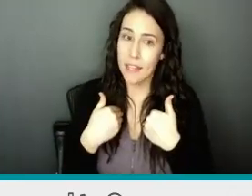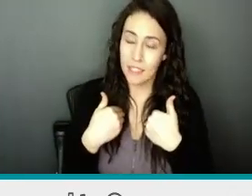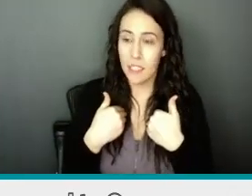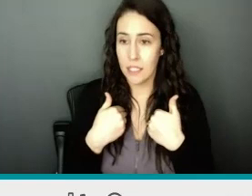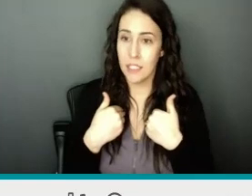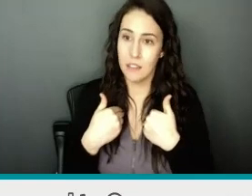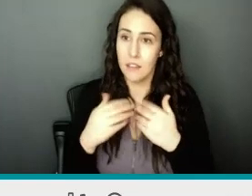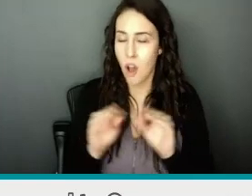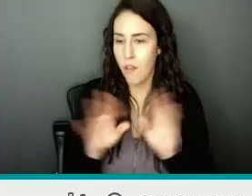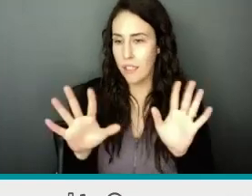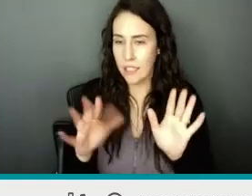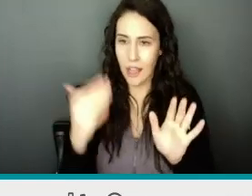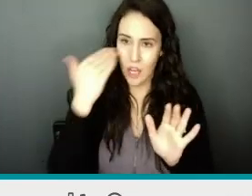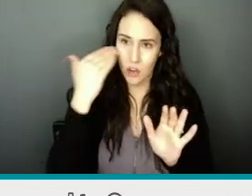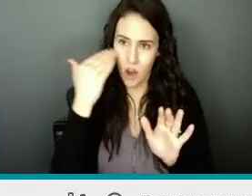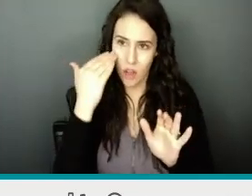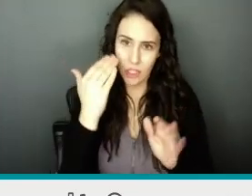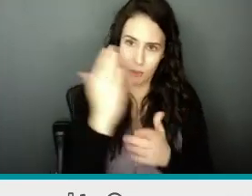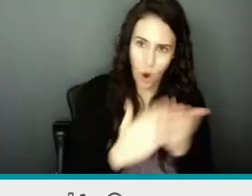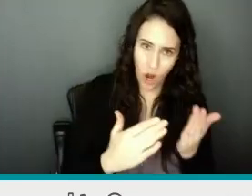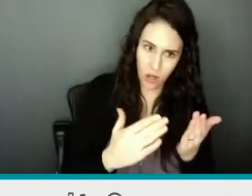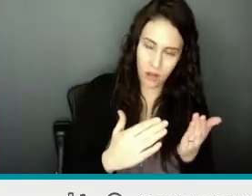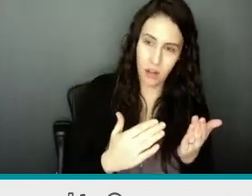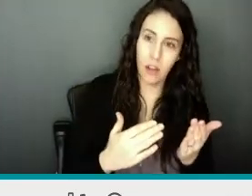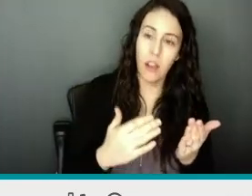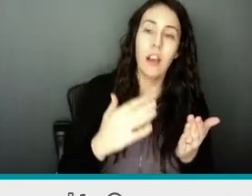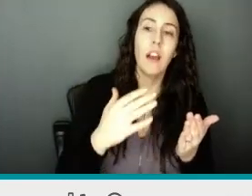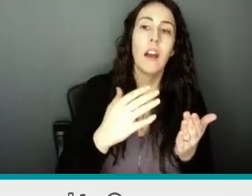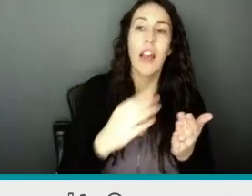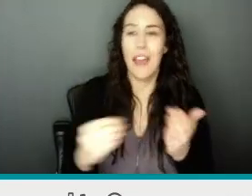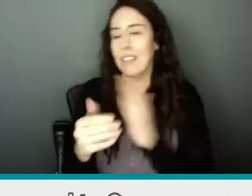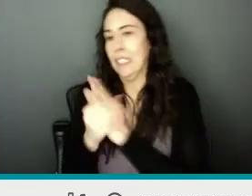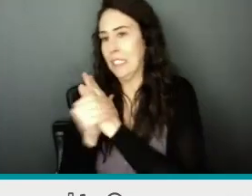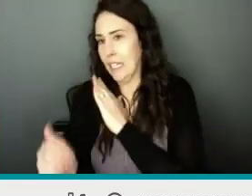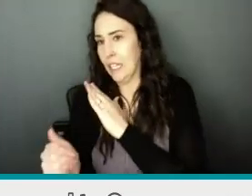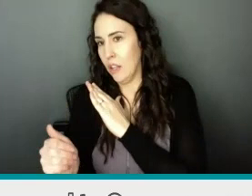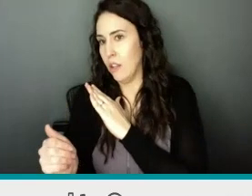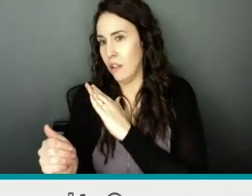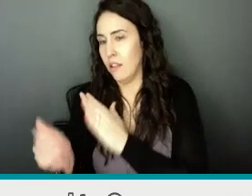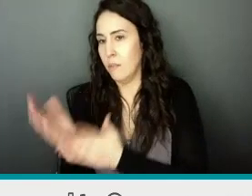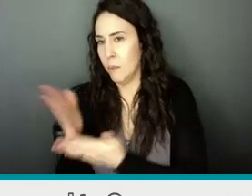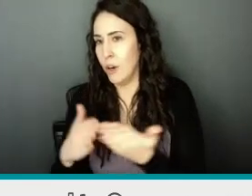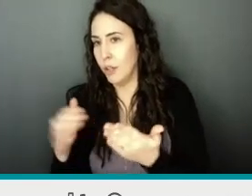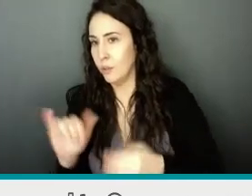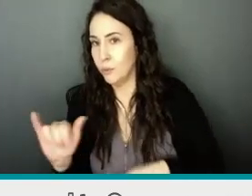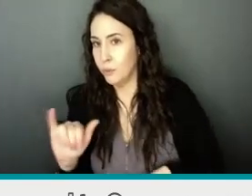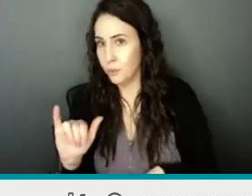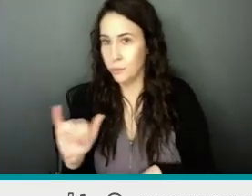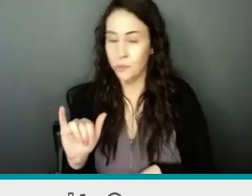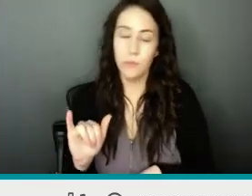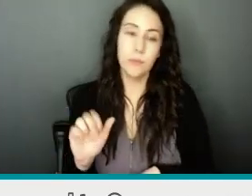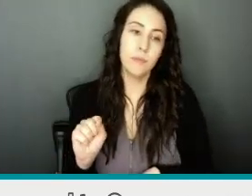obviously the knowledge side of what they're teaching, but also the skill side that they're teaching as well. And